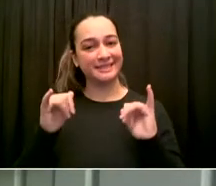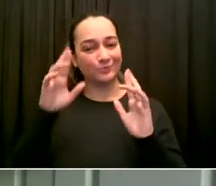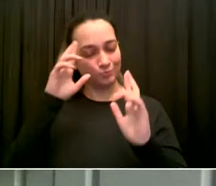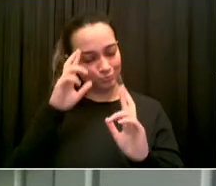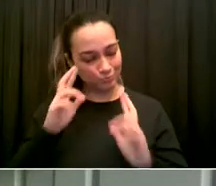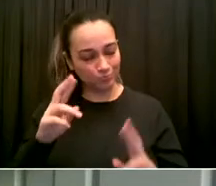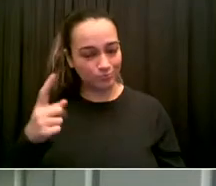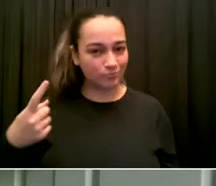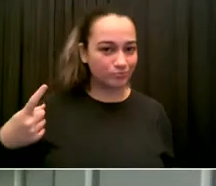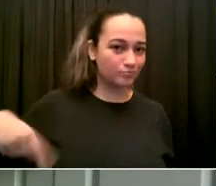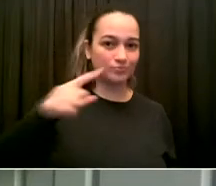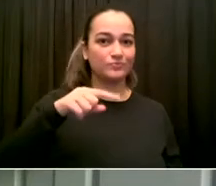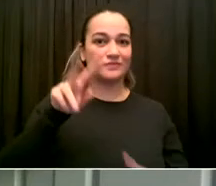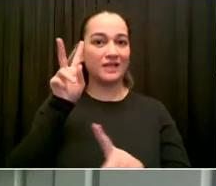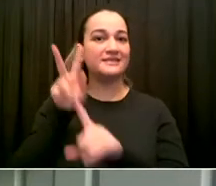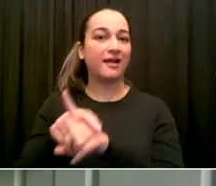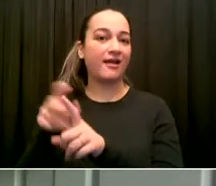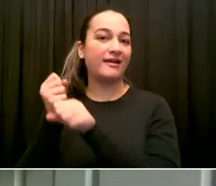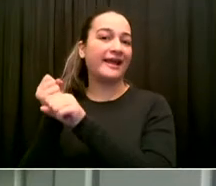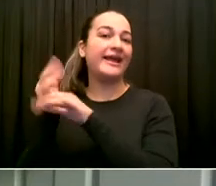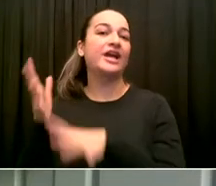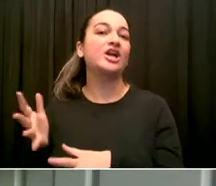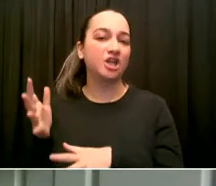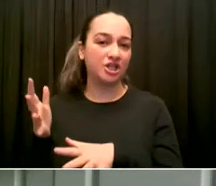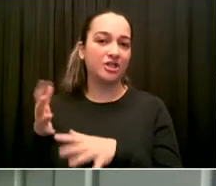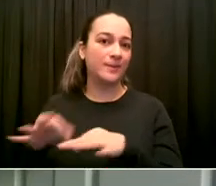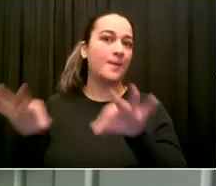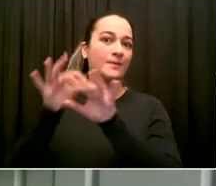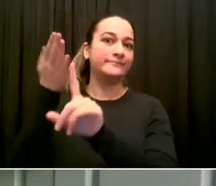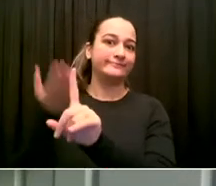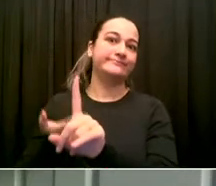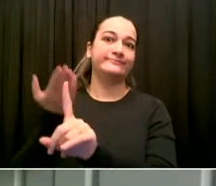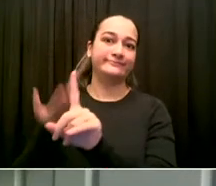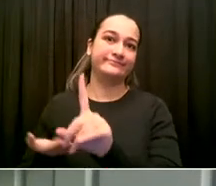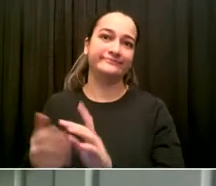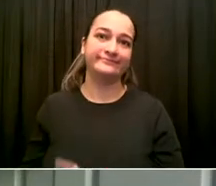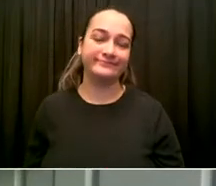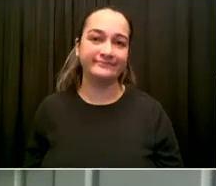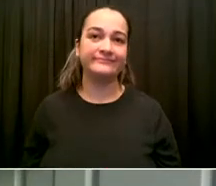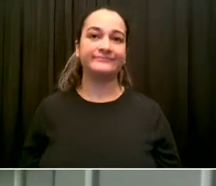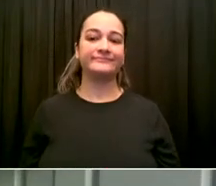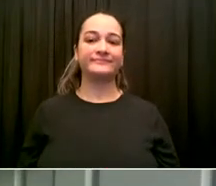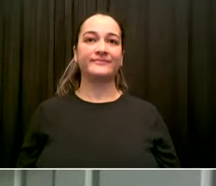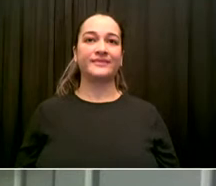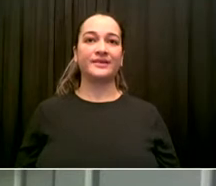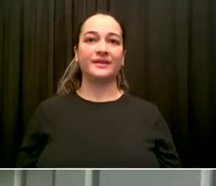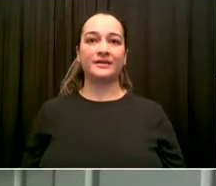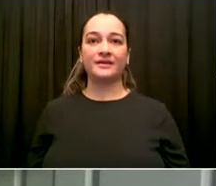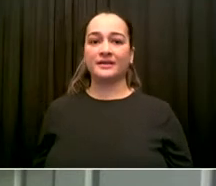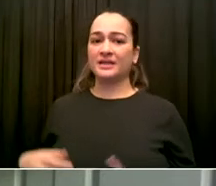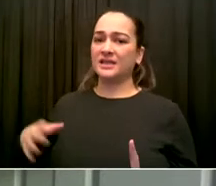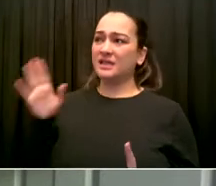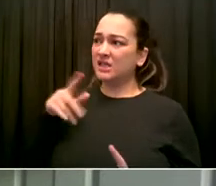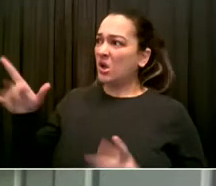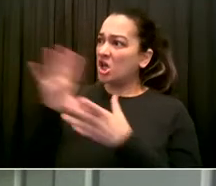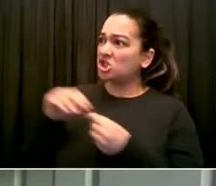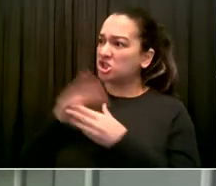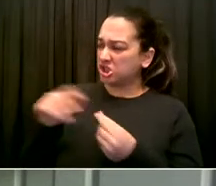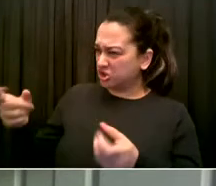Clearly you have strong feelings about city planning. I did not realize that previously, so I understand that now.